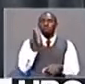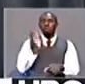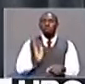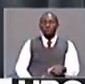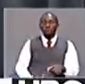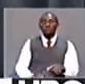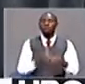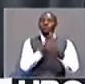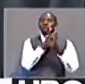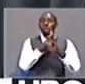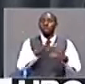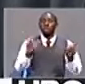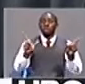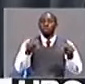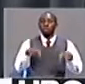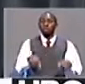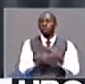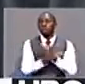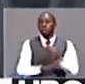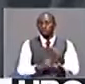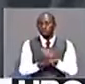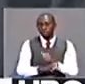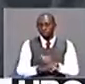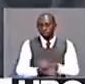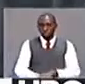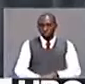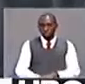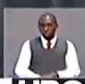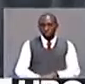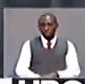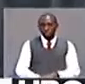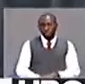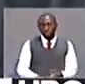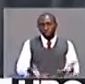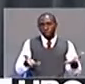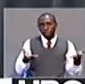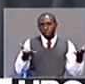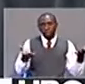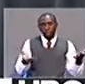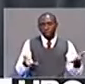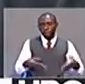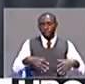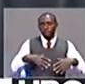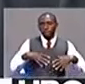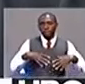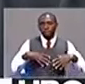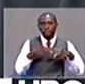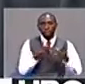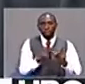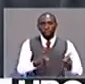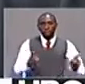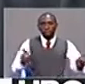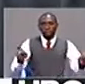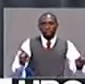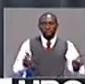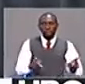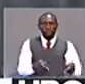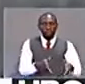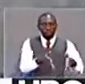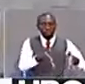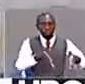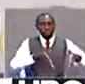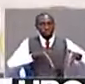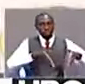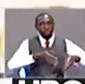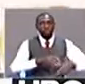to fight for moral liberation of the country. May the soul of His Grace rest in peace. Right, Honorable Speaker. Thank you. Thank you